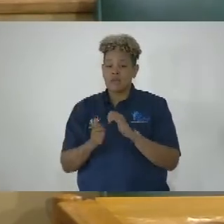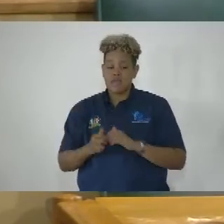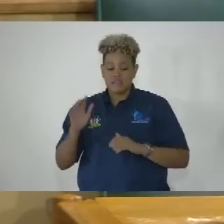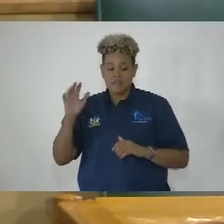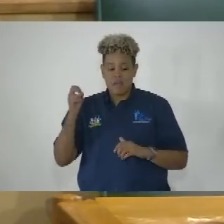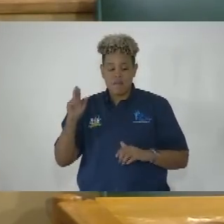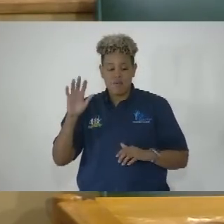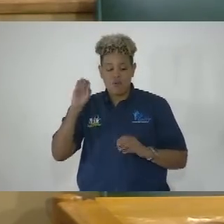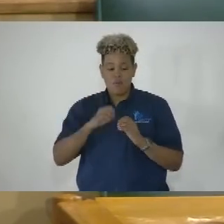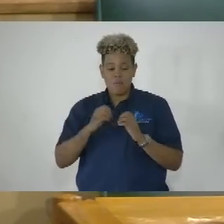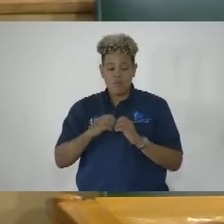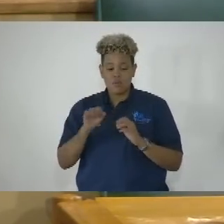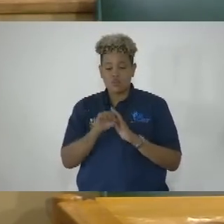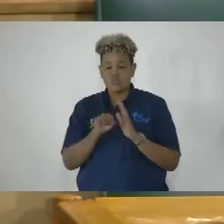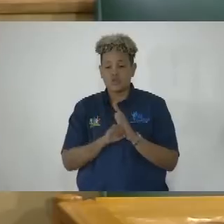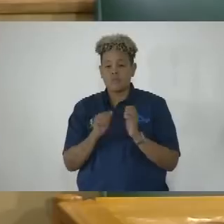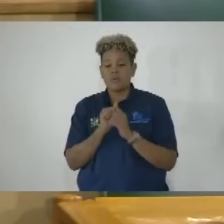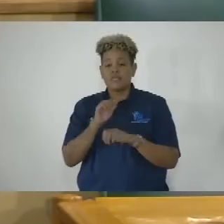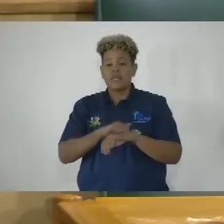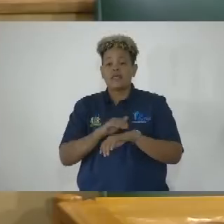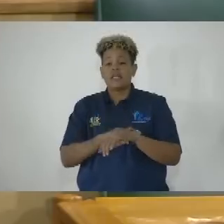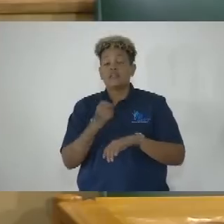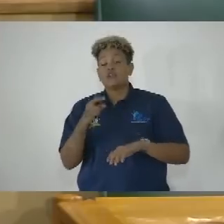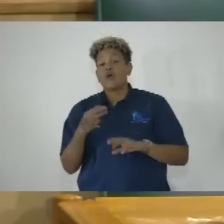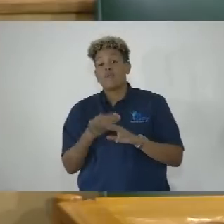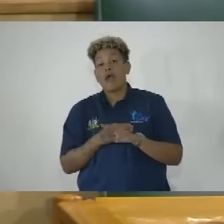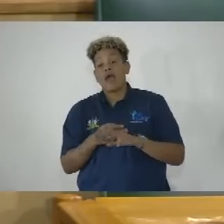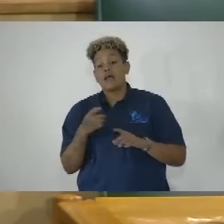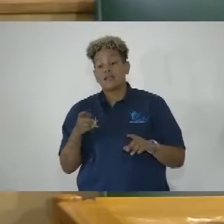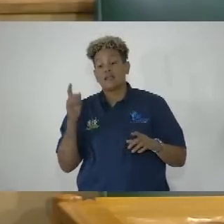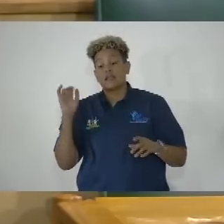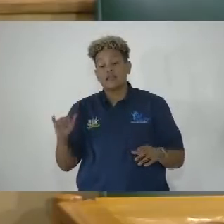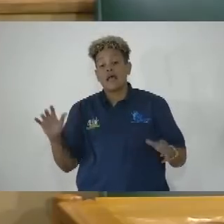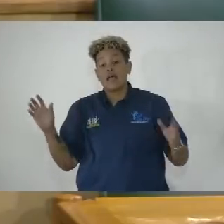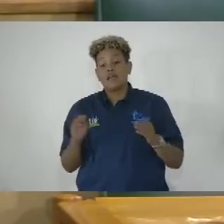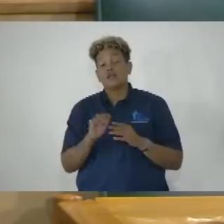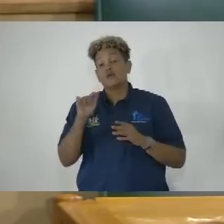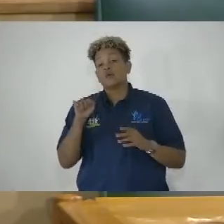more subjects with English and mathematics. And that